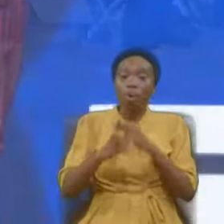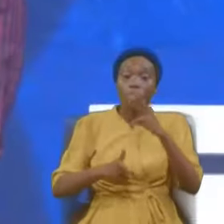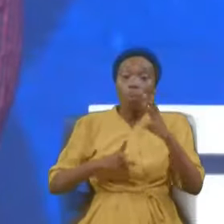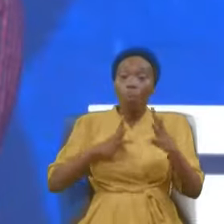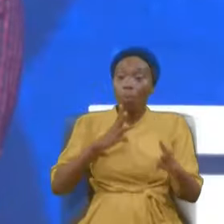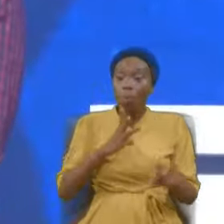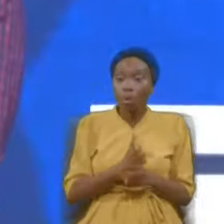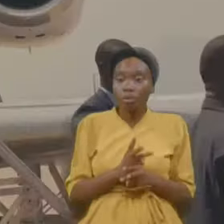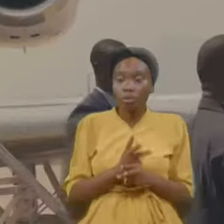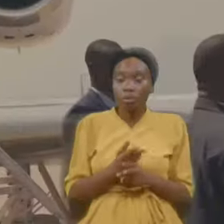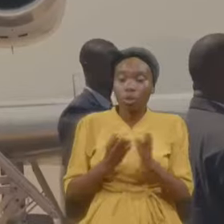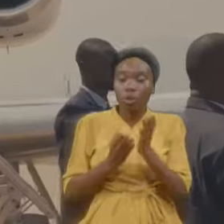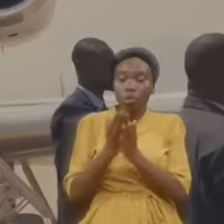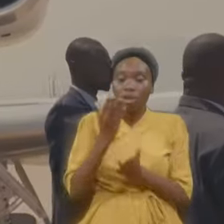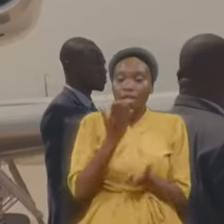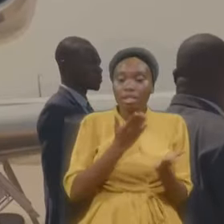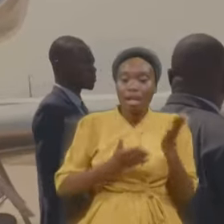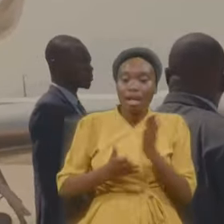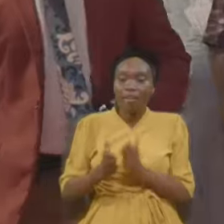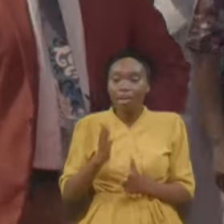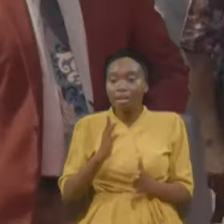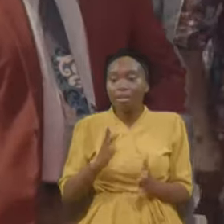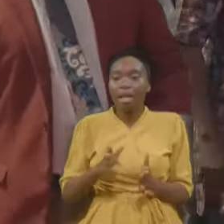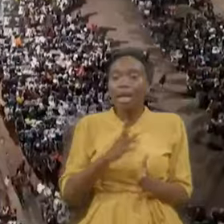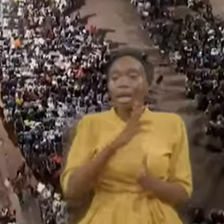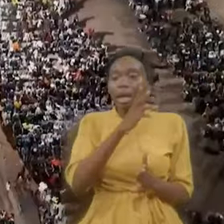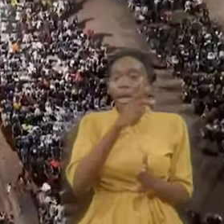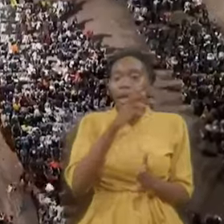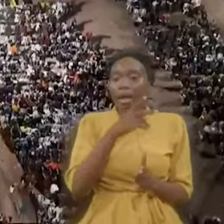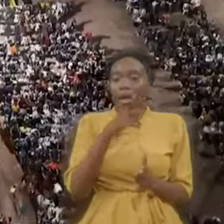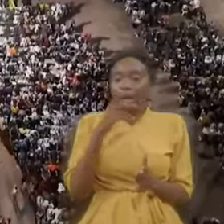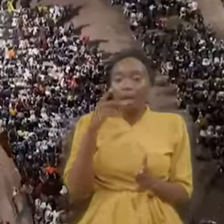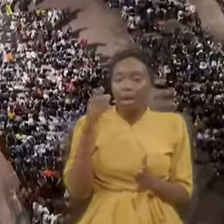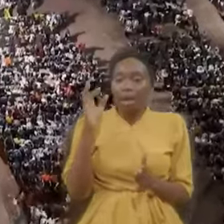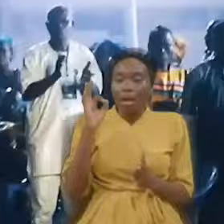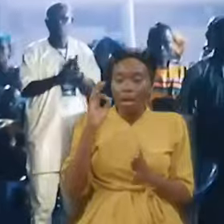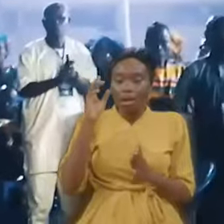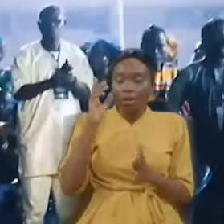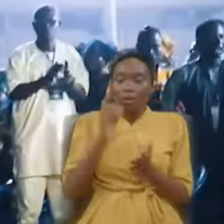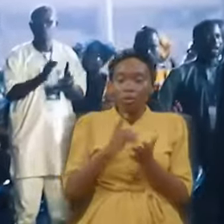Through His servant, Pastor Dr. W.F. Kumuyi. Healing,